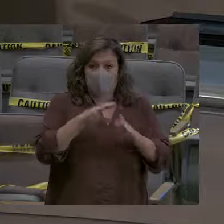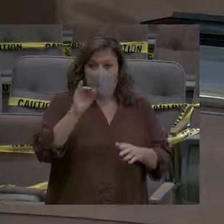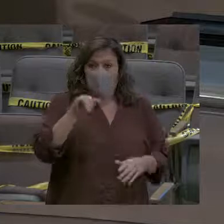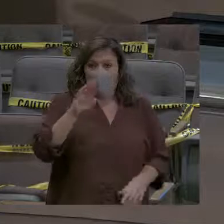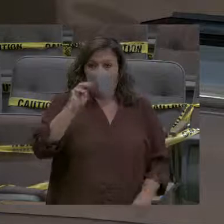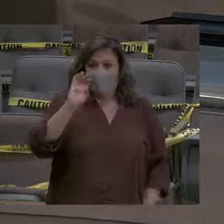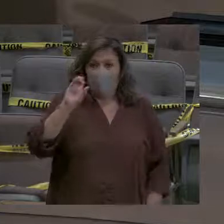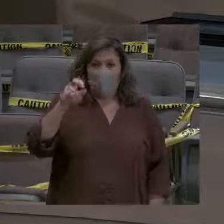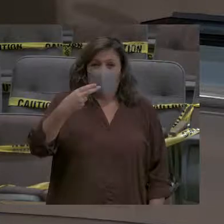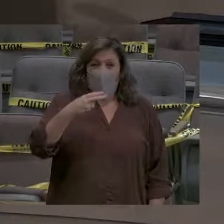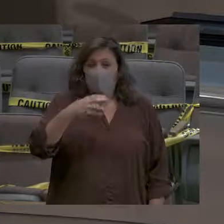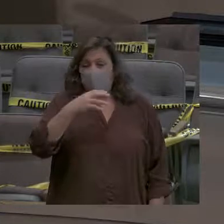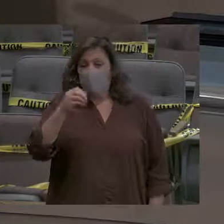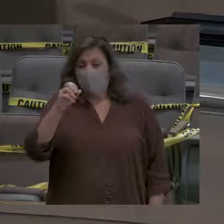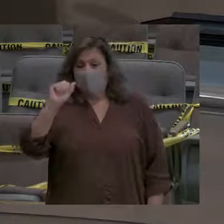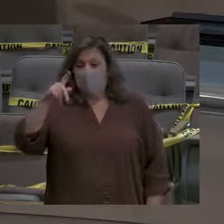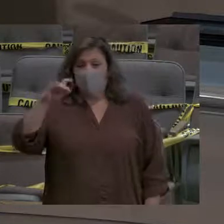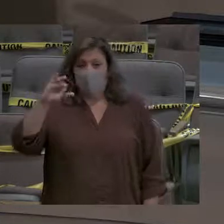mid-March and April,